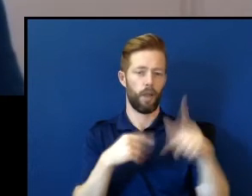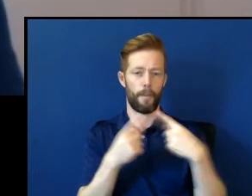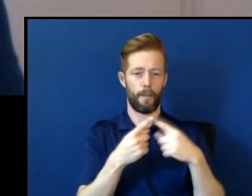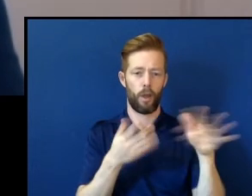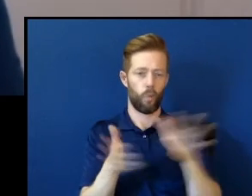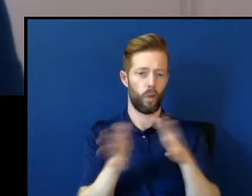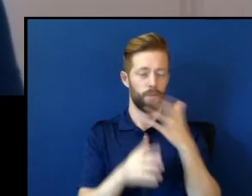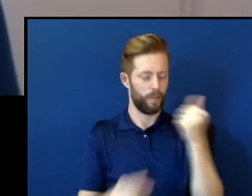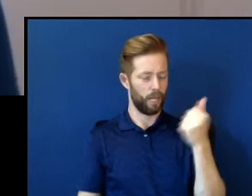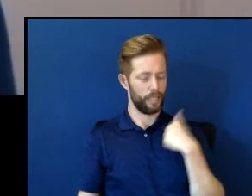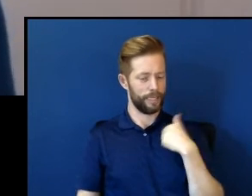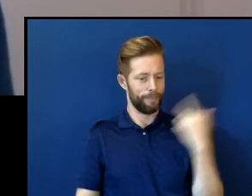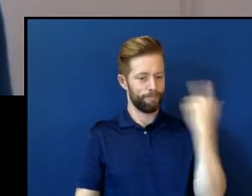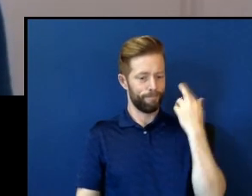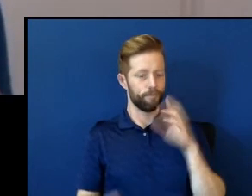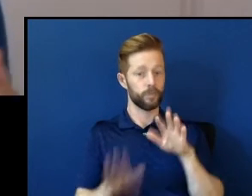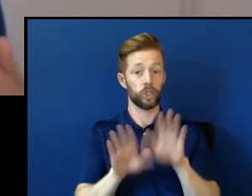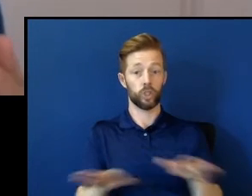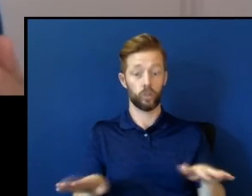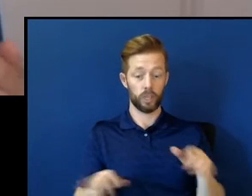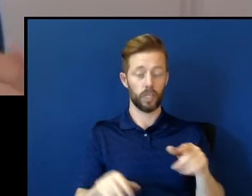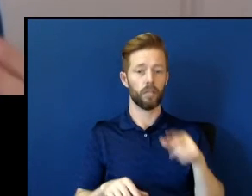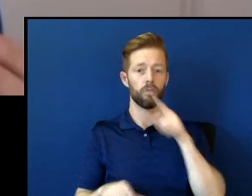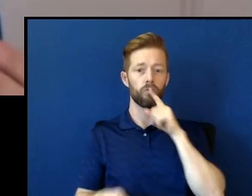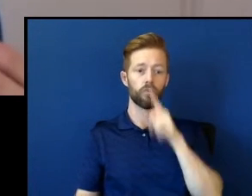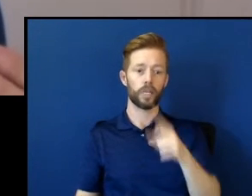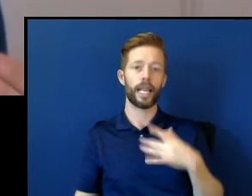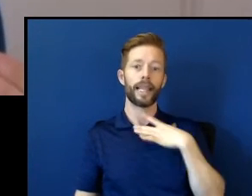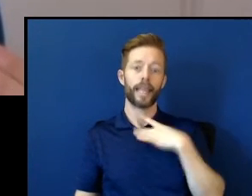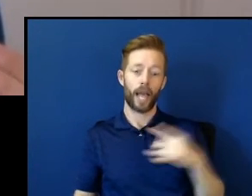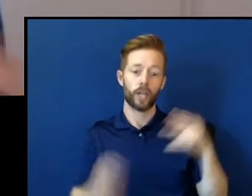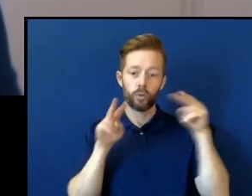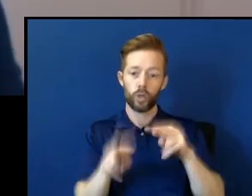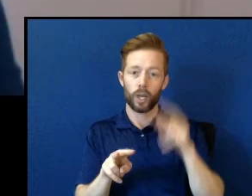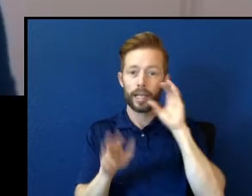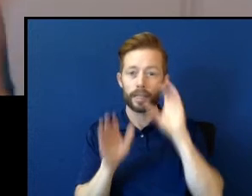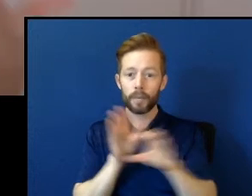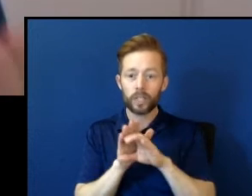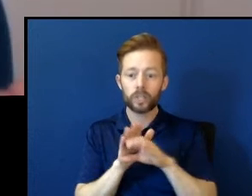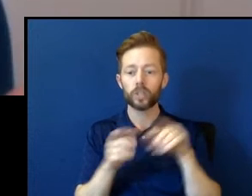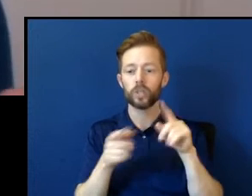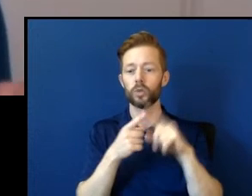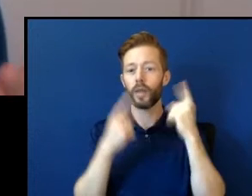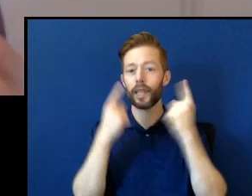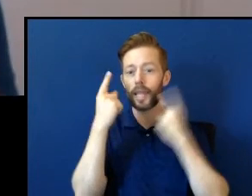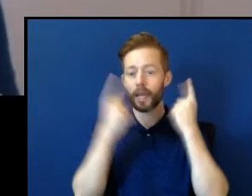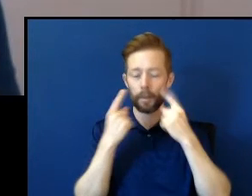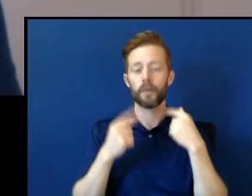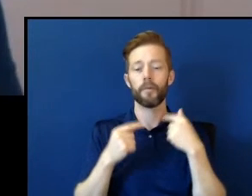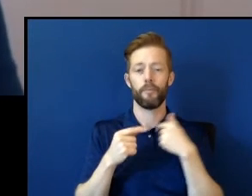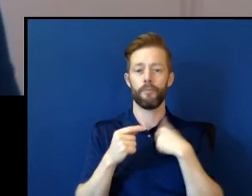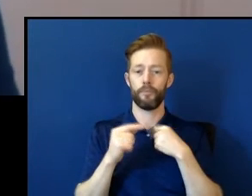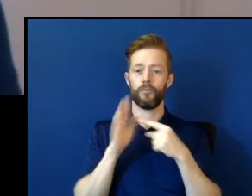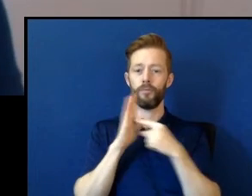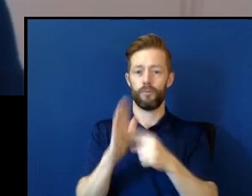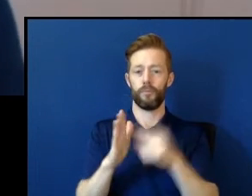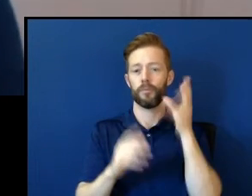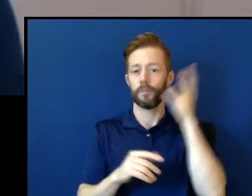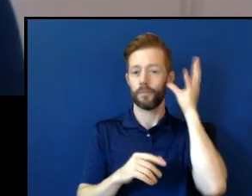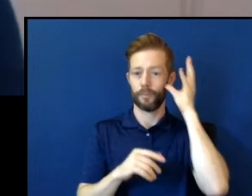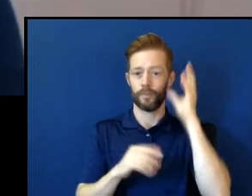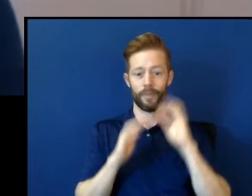book about wind. Because what I realize is that children do really like to look at the pictures, to think about